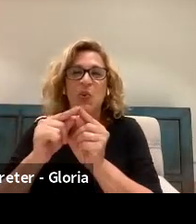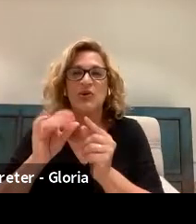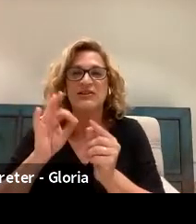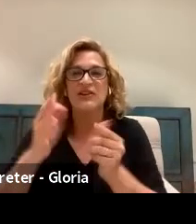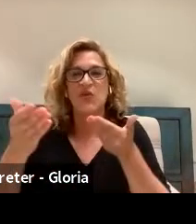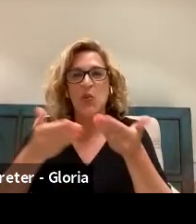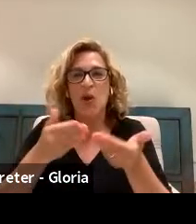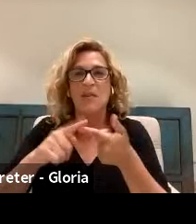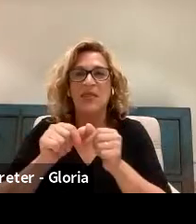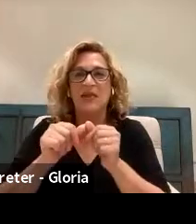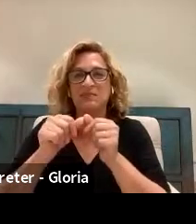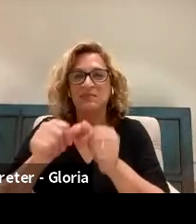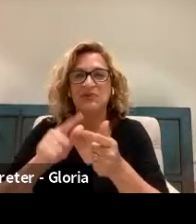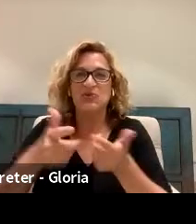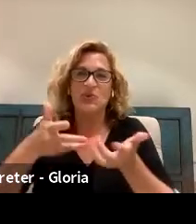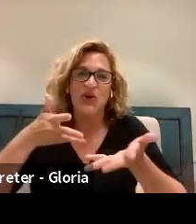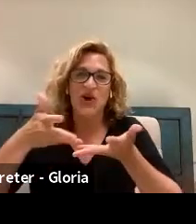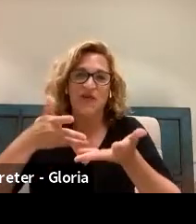the conversation.